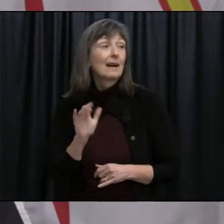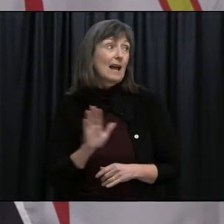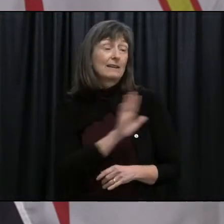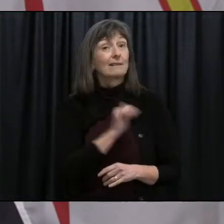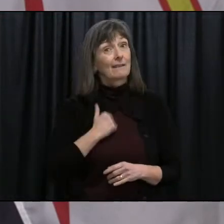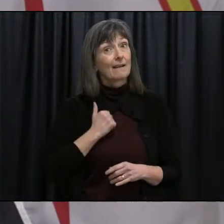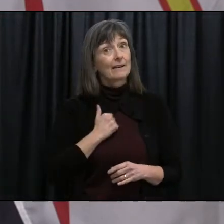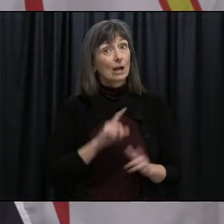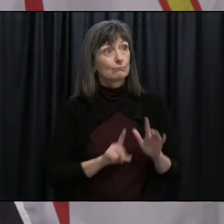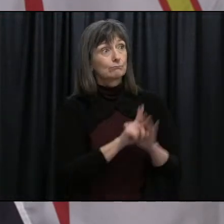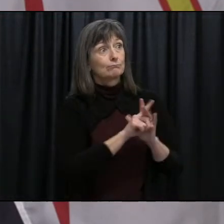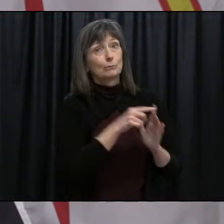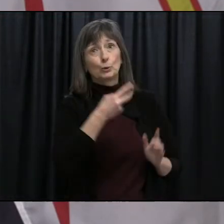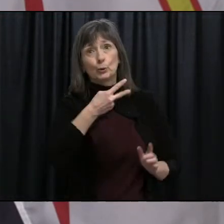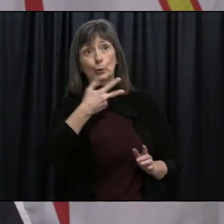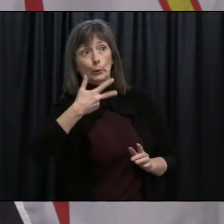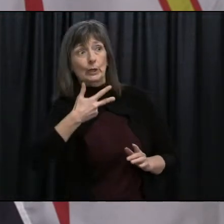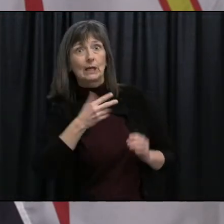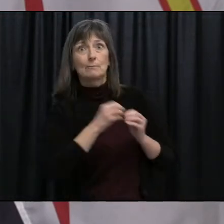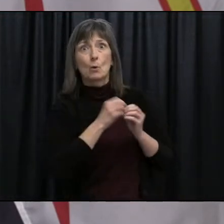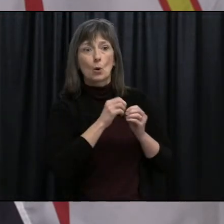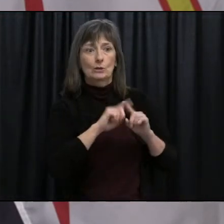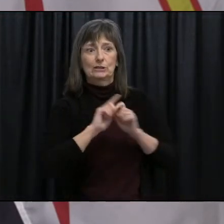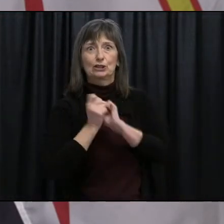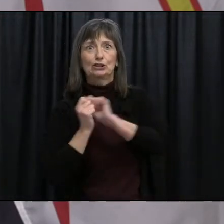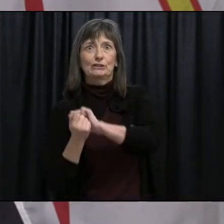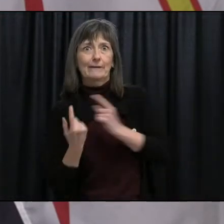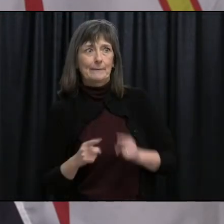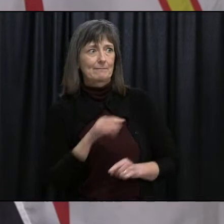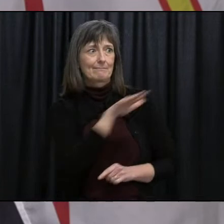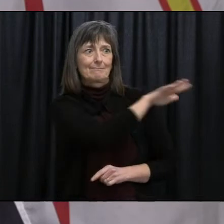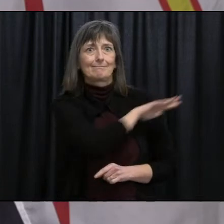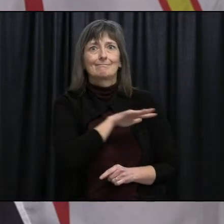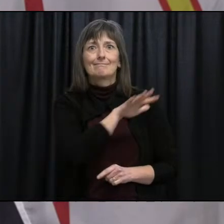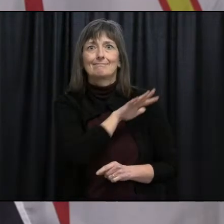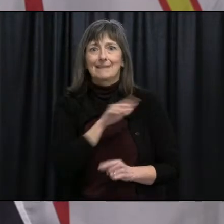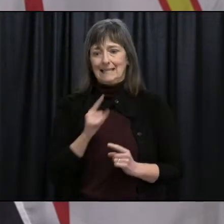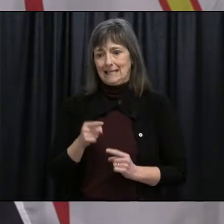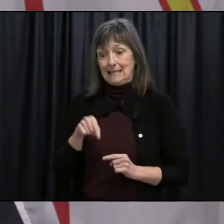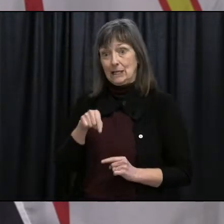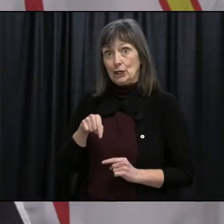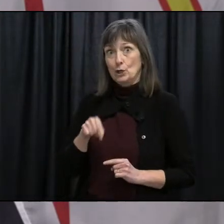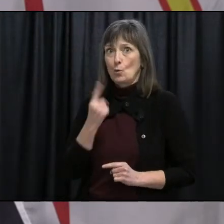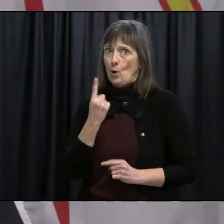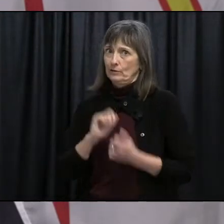has really changed the way we have to approach this disease now, and